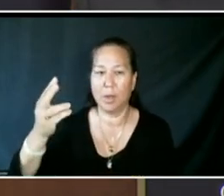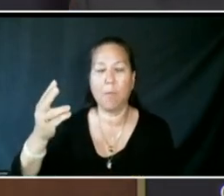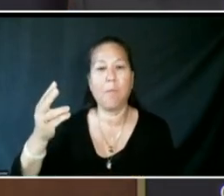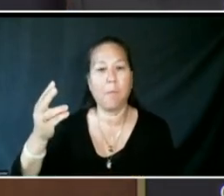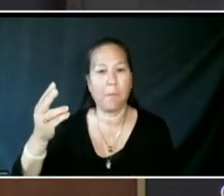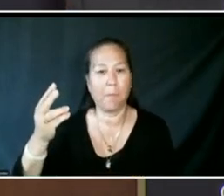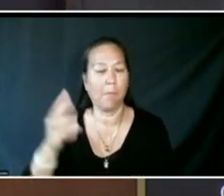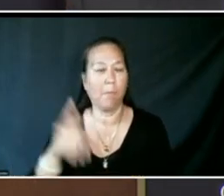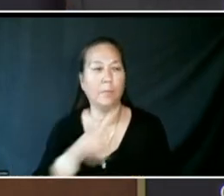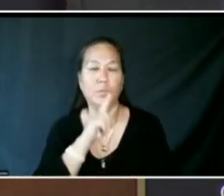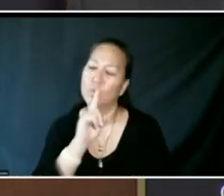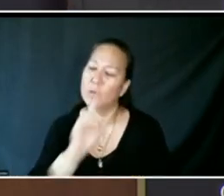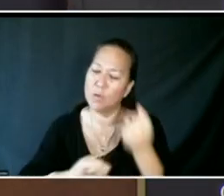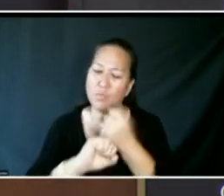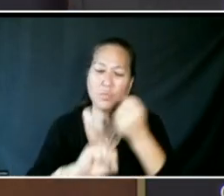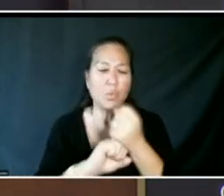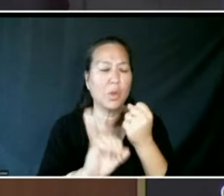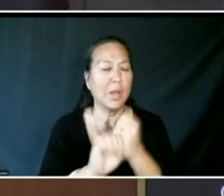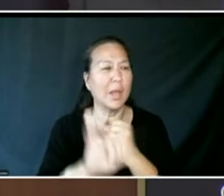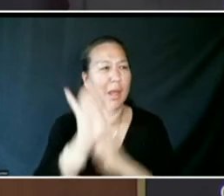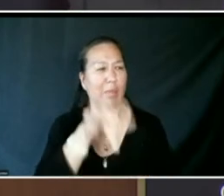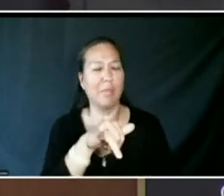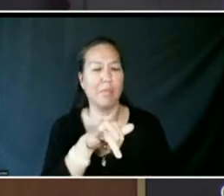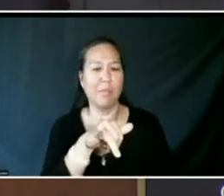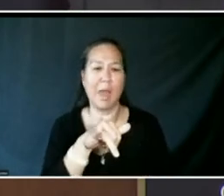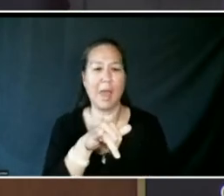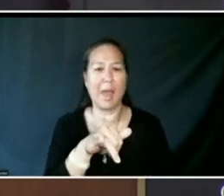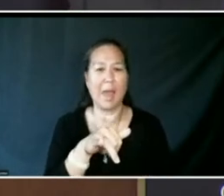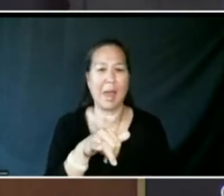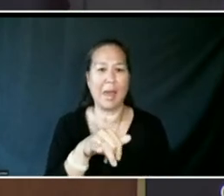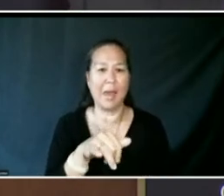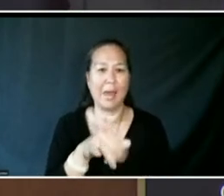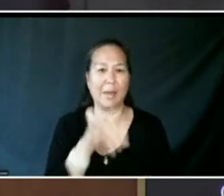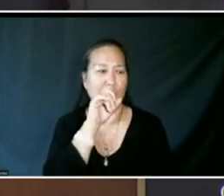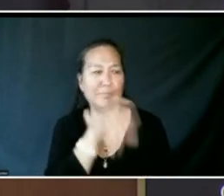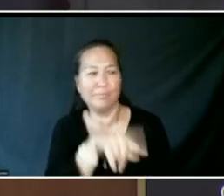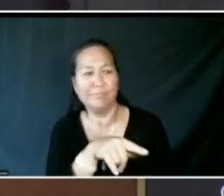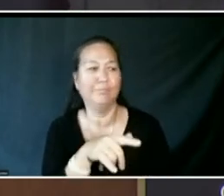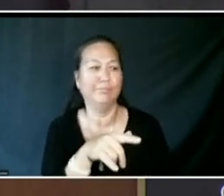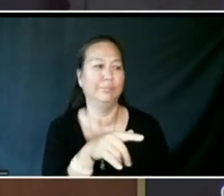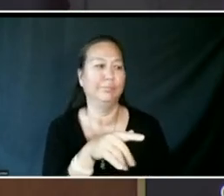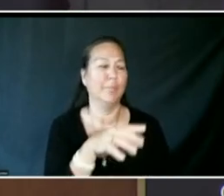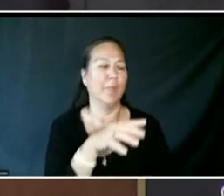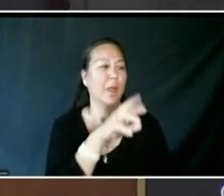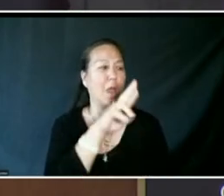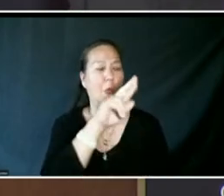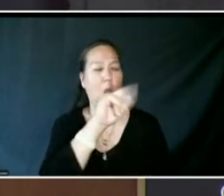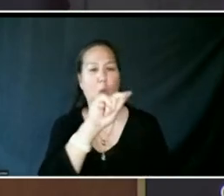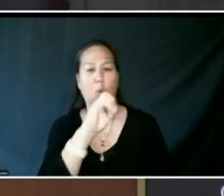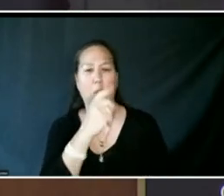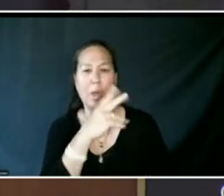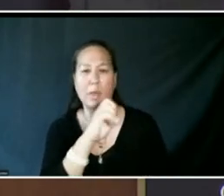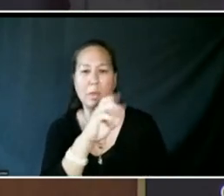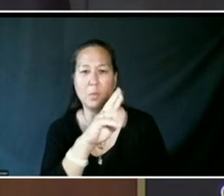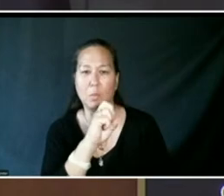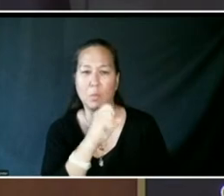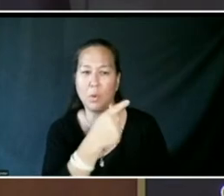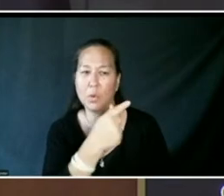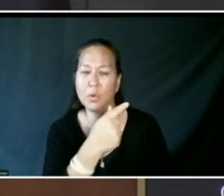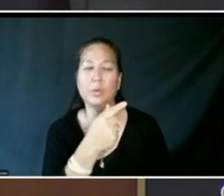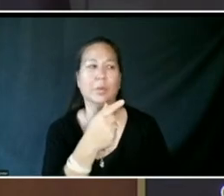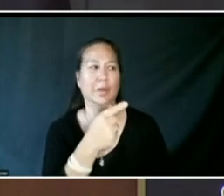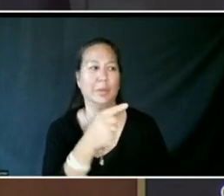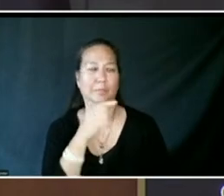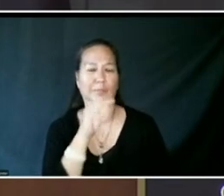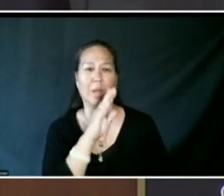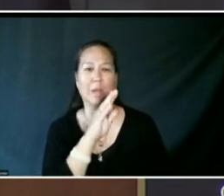promoting the allegation that Secretary Raffensperger, the president's own attorney general, had told him was false. Here he